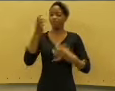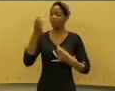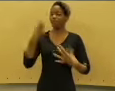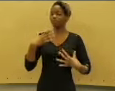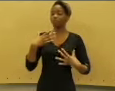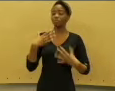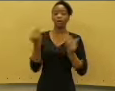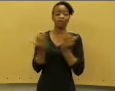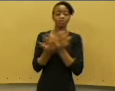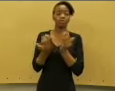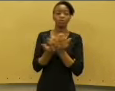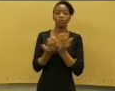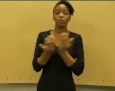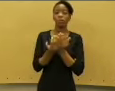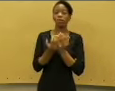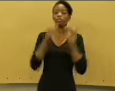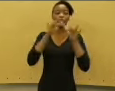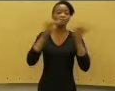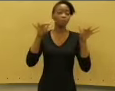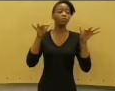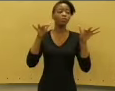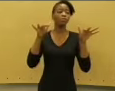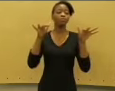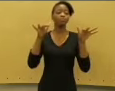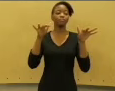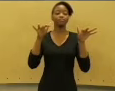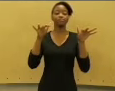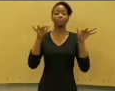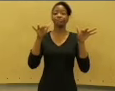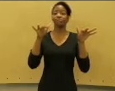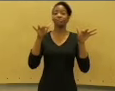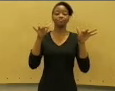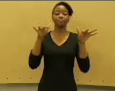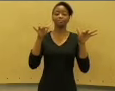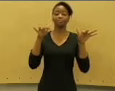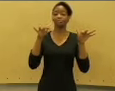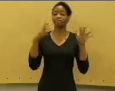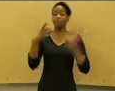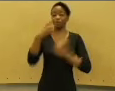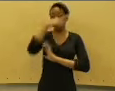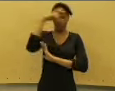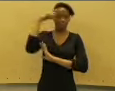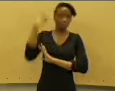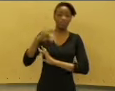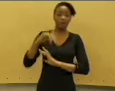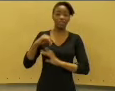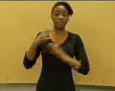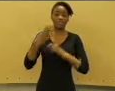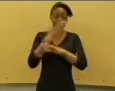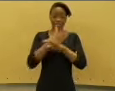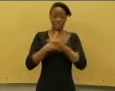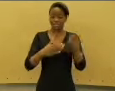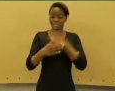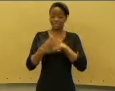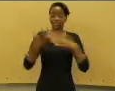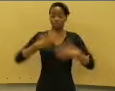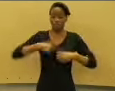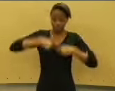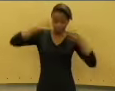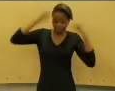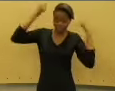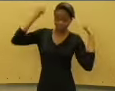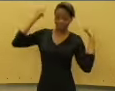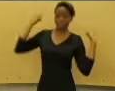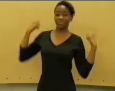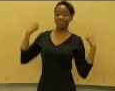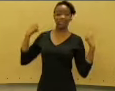in school, it will be a hot day. Everybody will take off their jerseys. Immediately when she takes hers off, she was told,